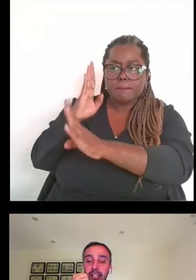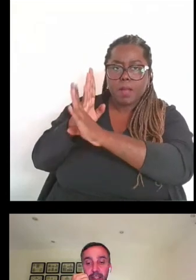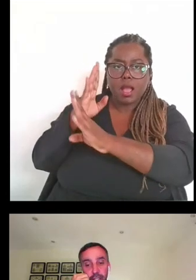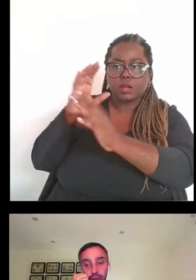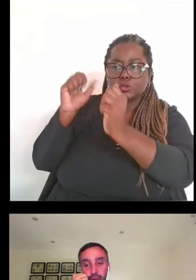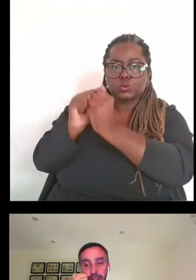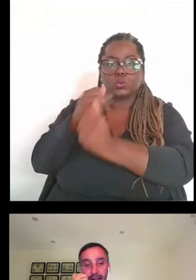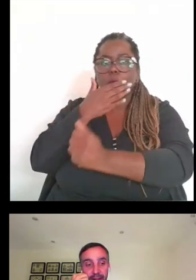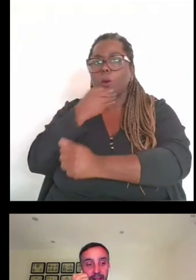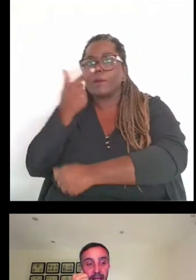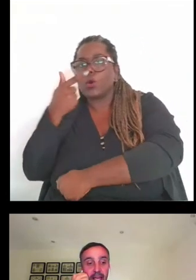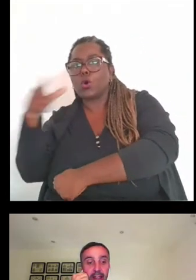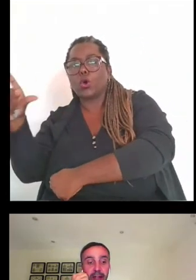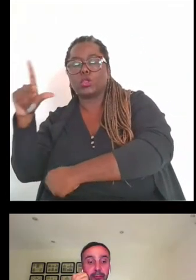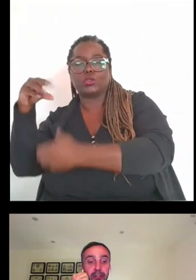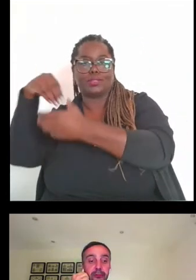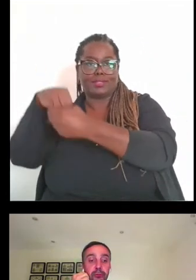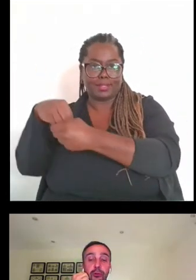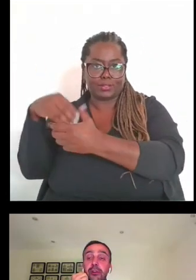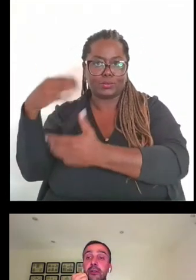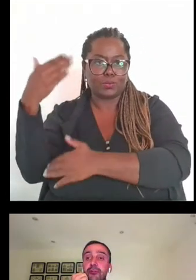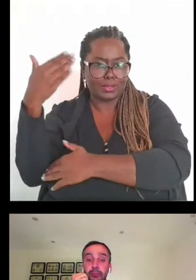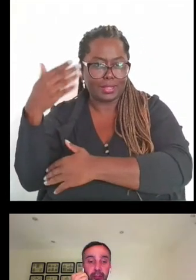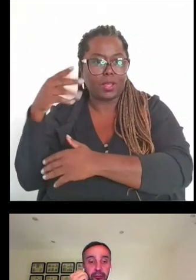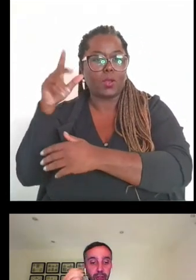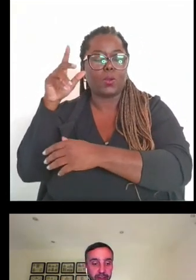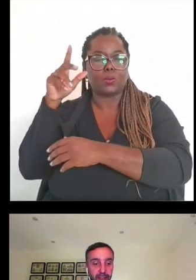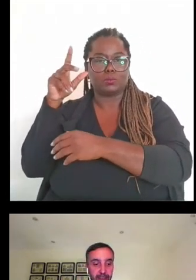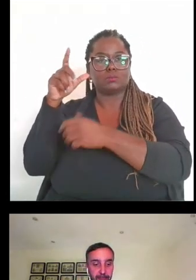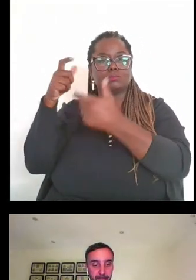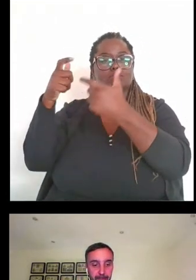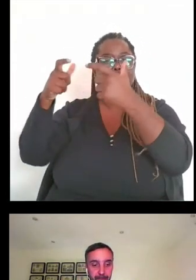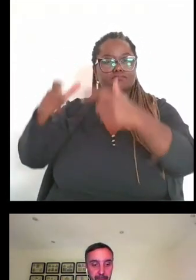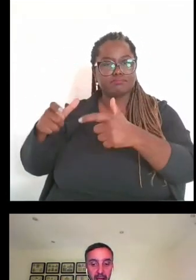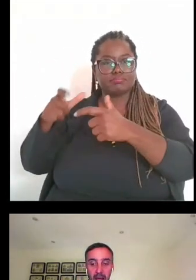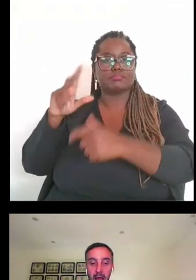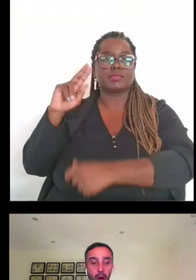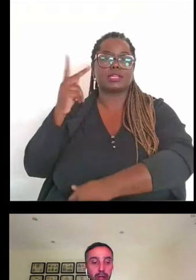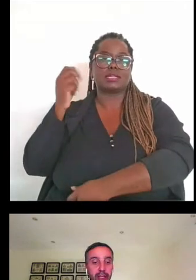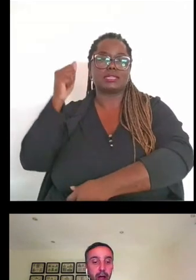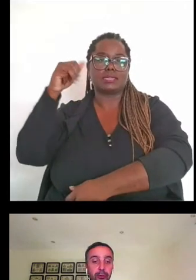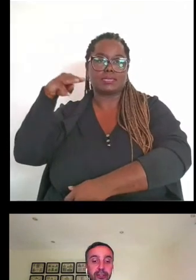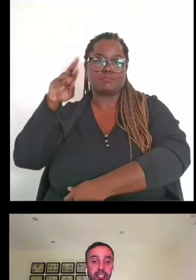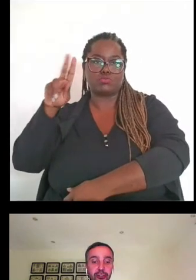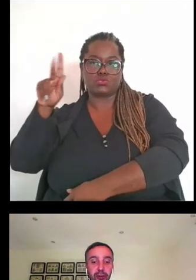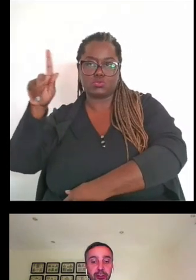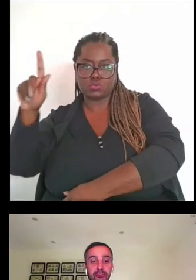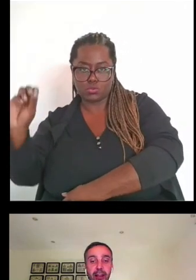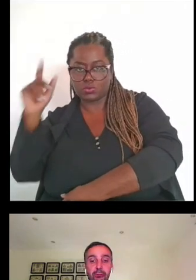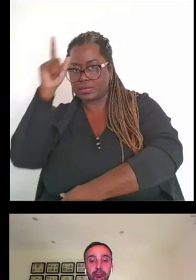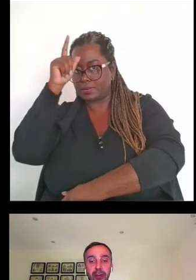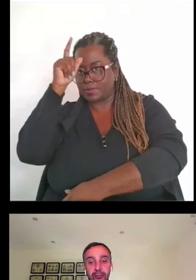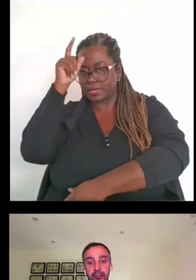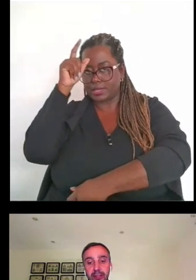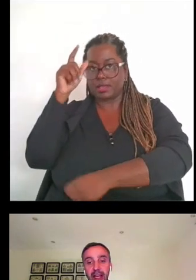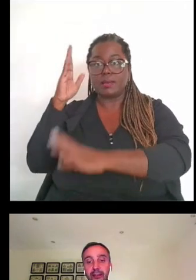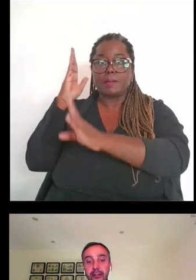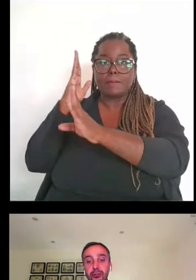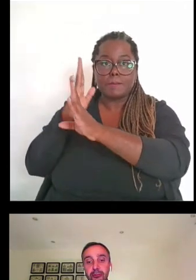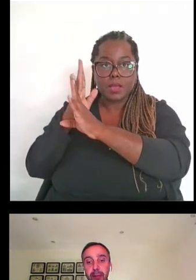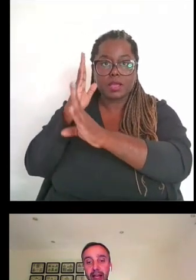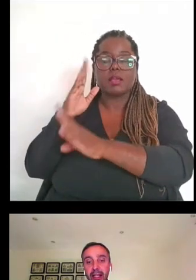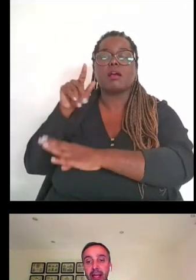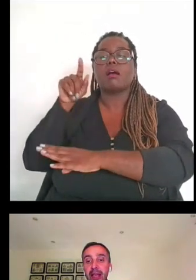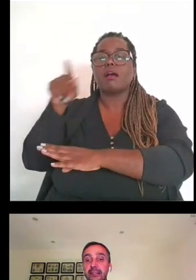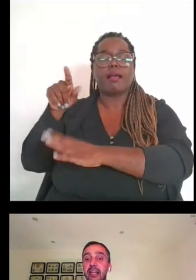that should result in Kramer's removal from the university only the opposition from his fellow professors